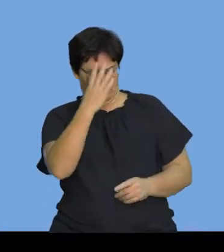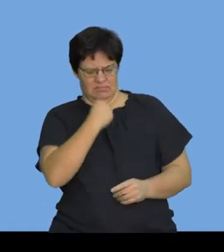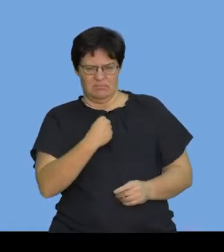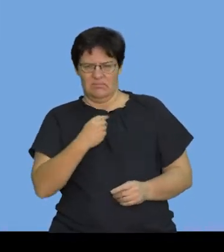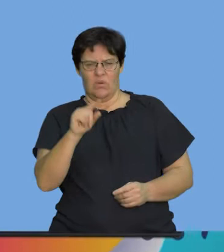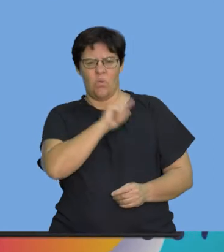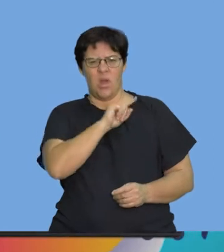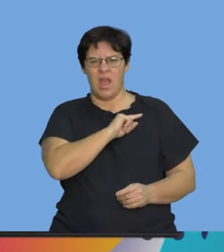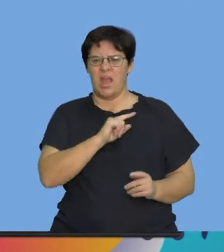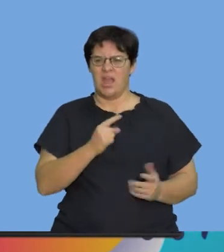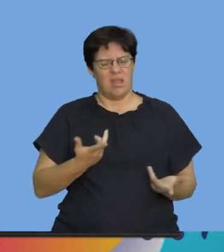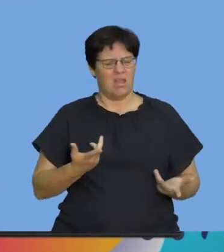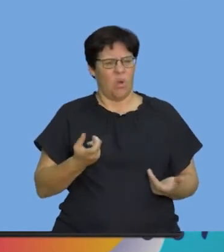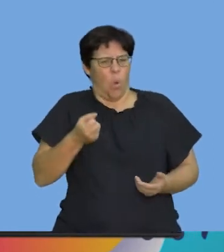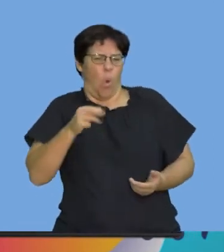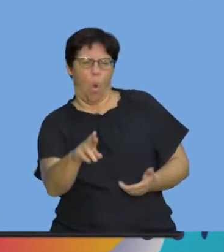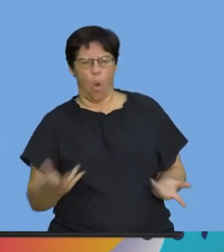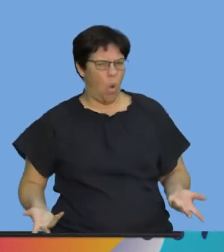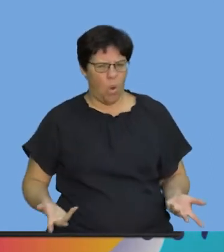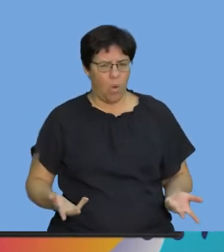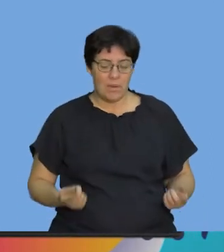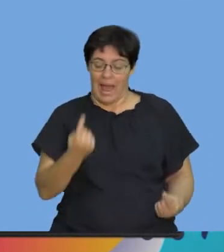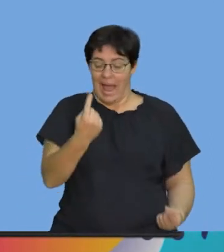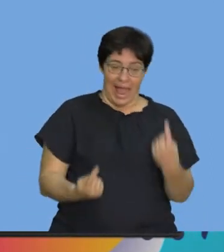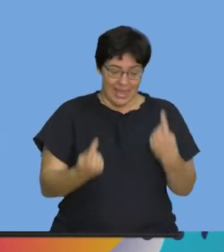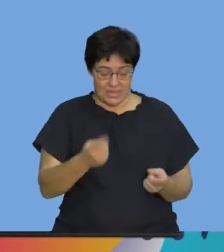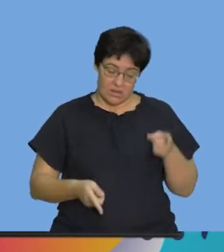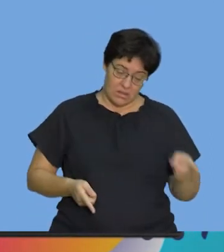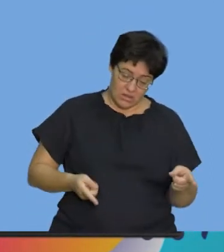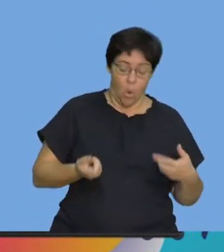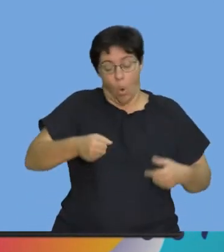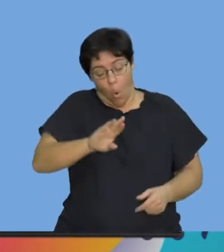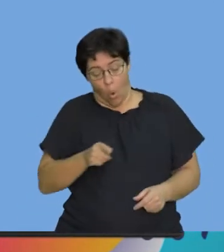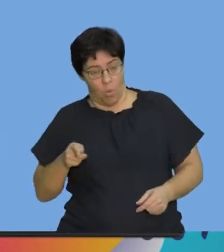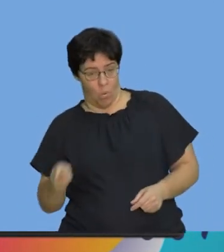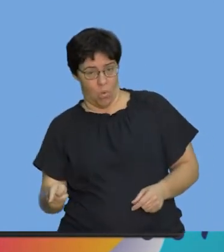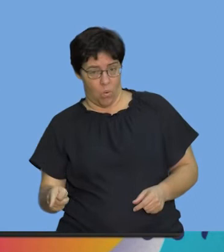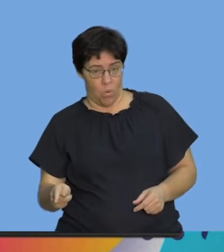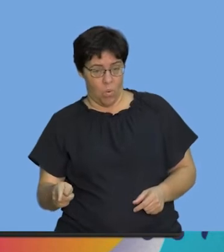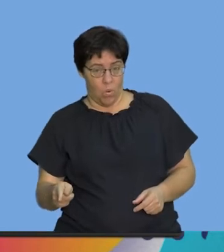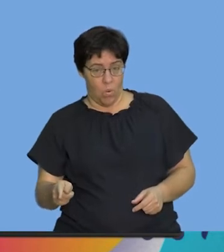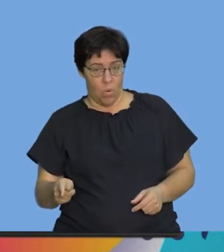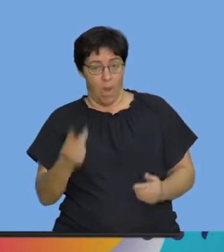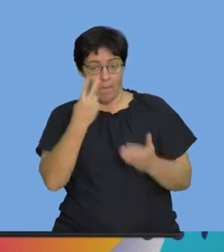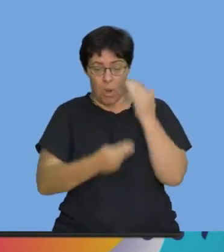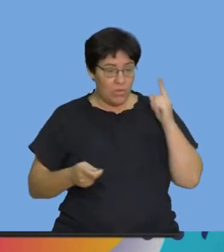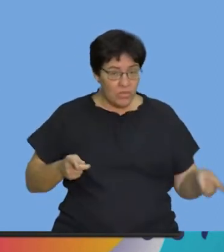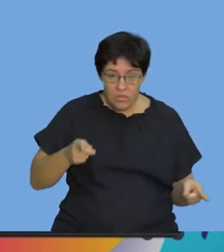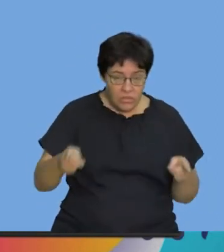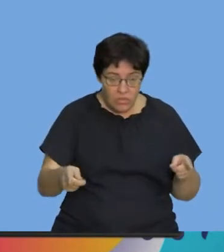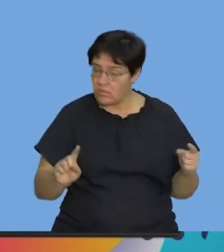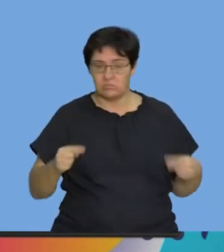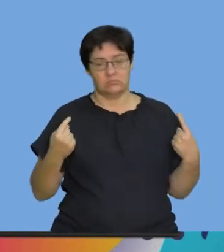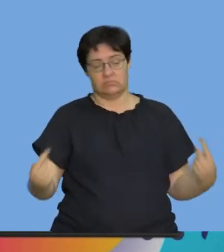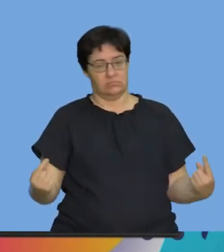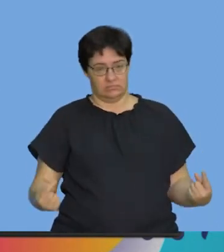use or? It's because it's either this or that. It cannot be either this and that. That